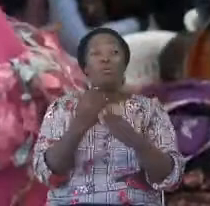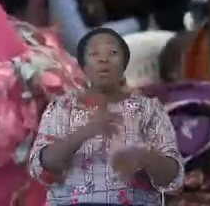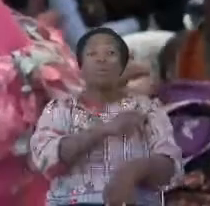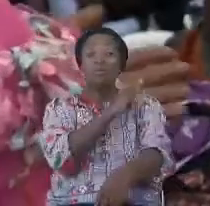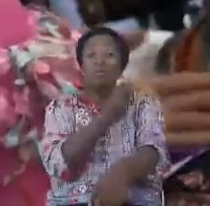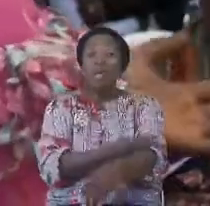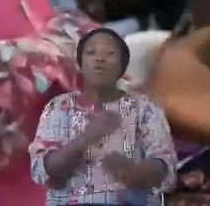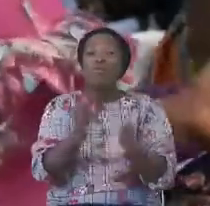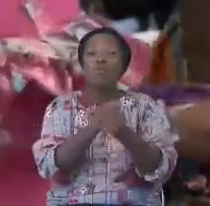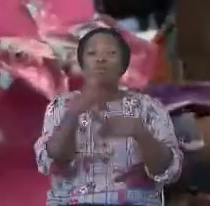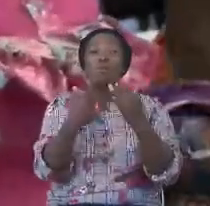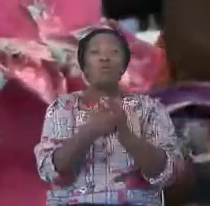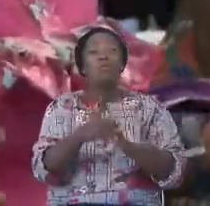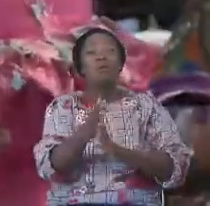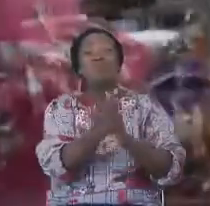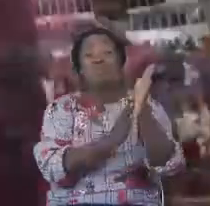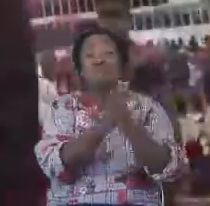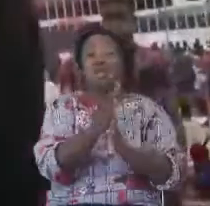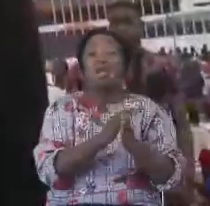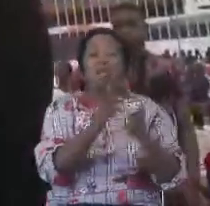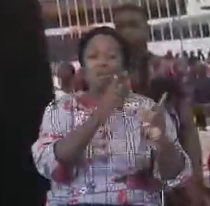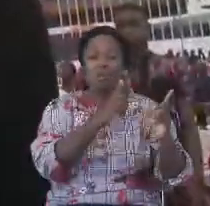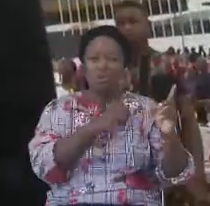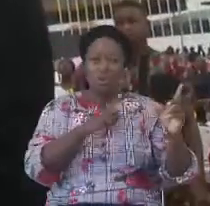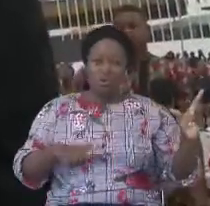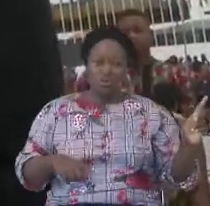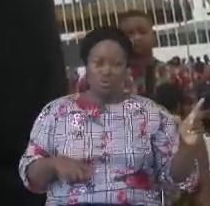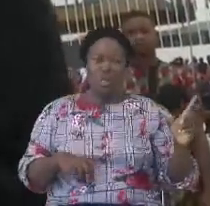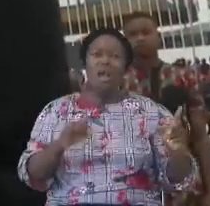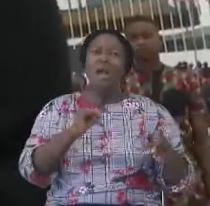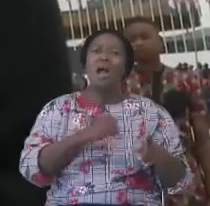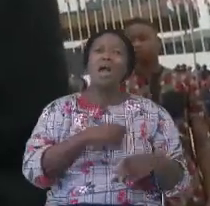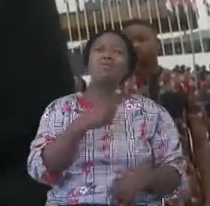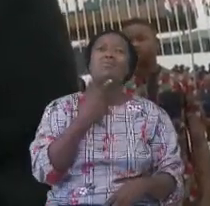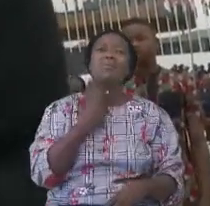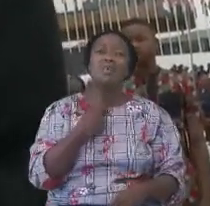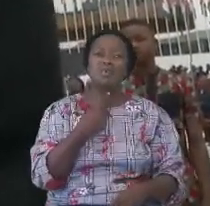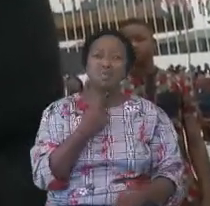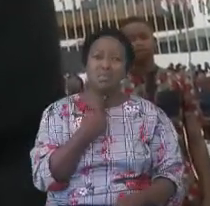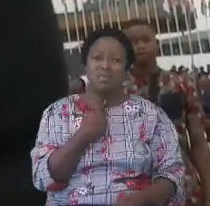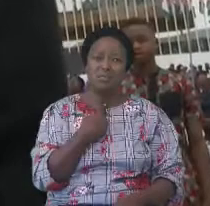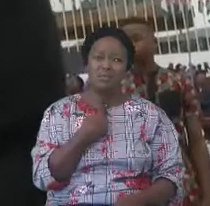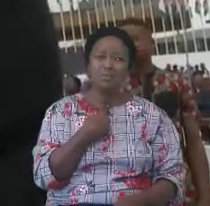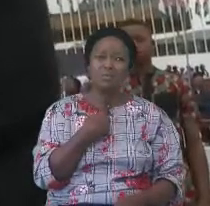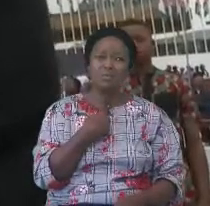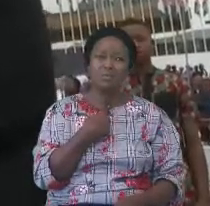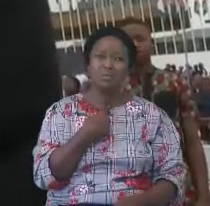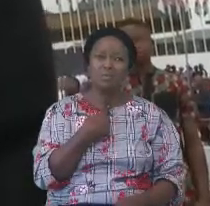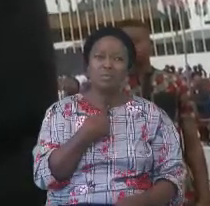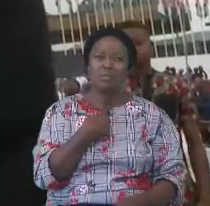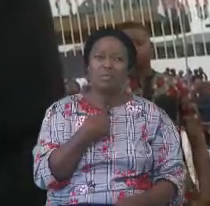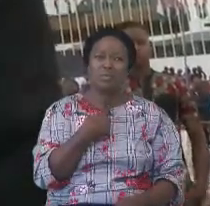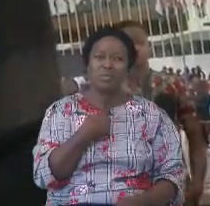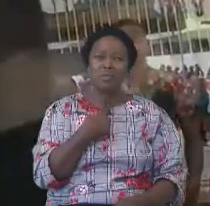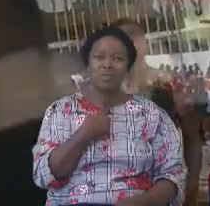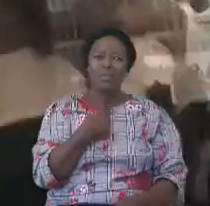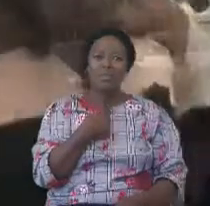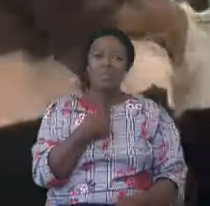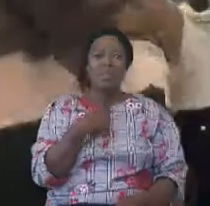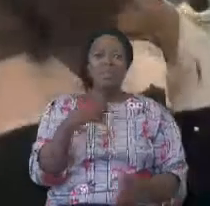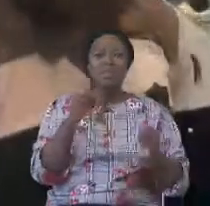soul, all my mind, all my passion, all my desires. Lord,